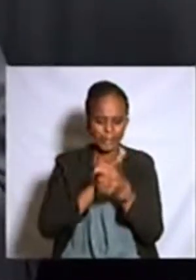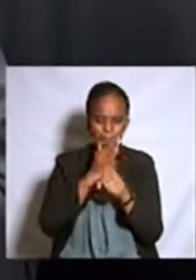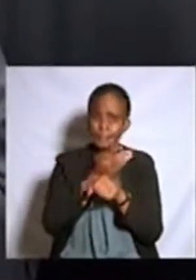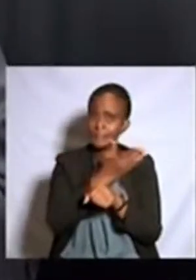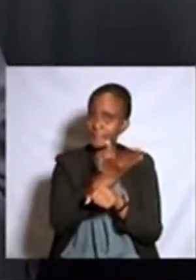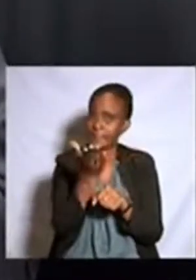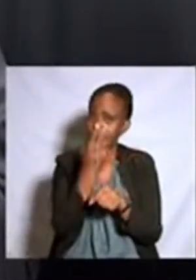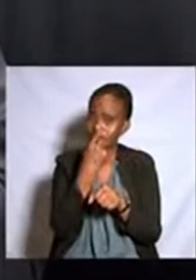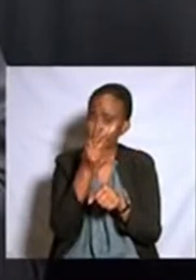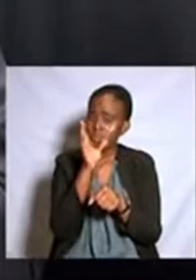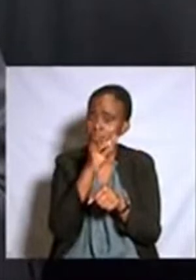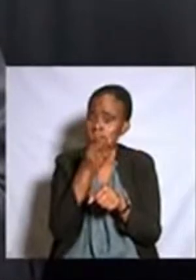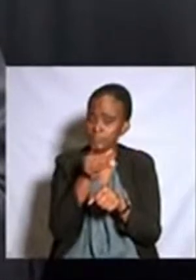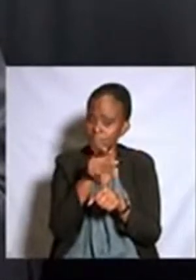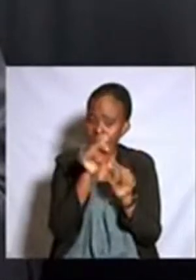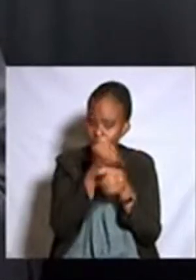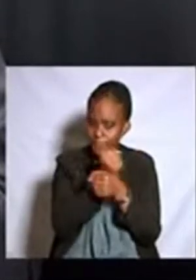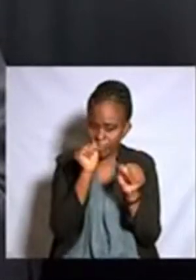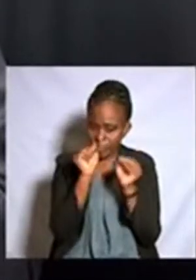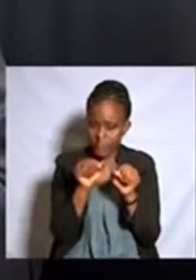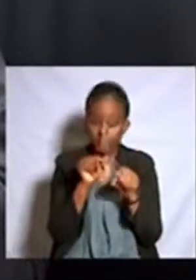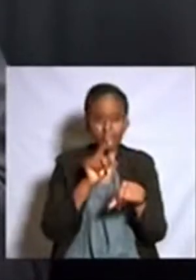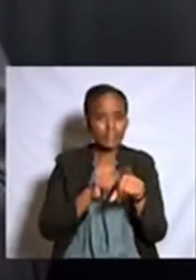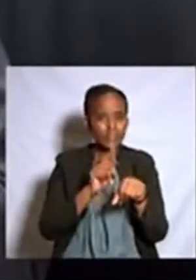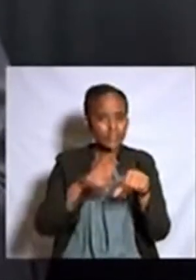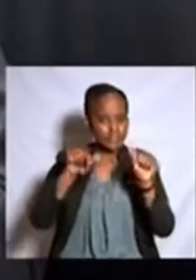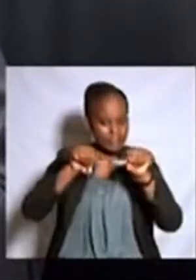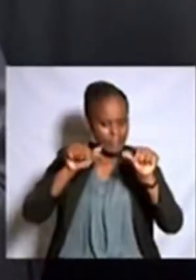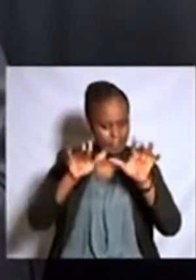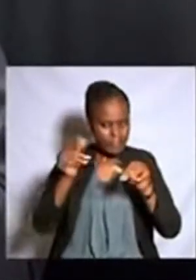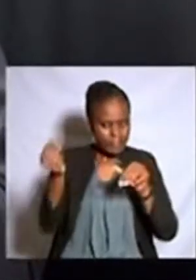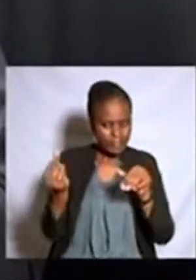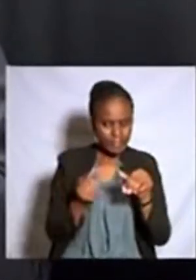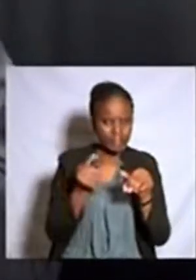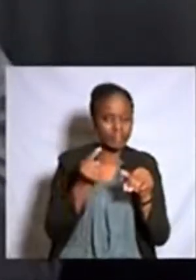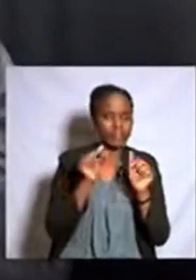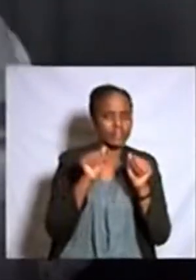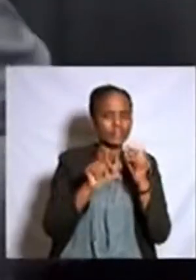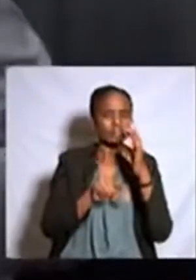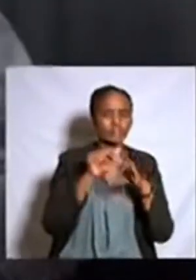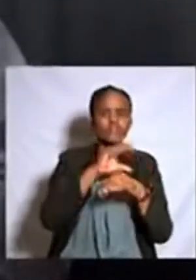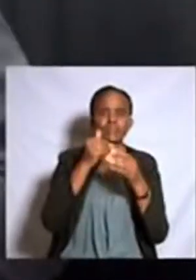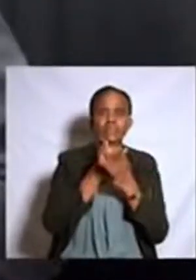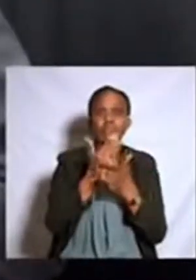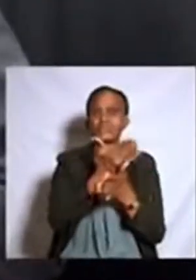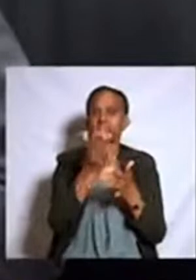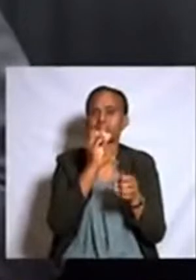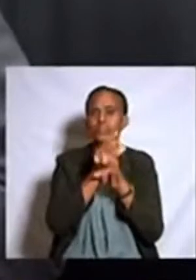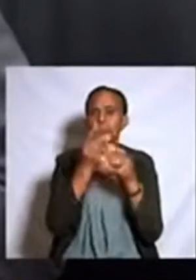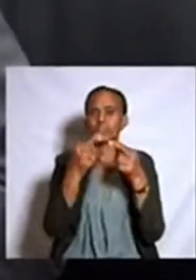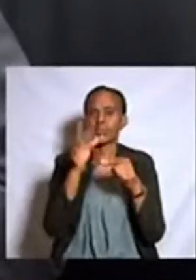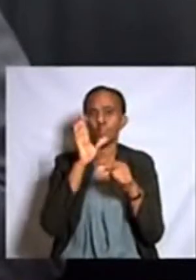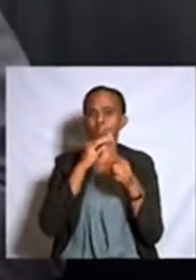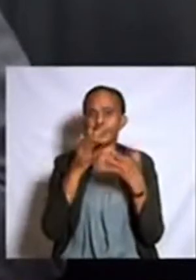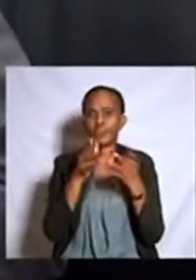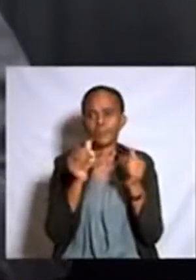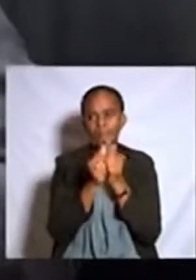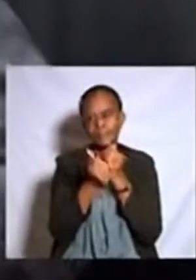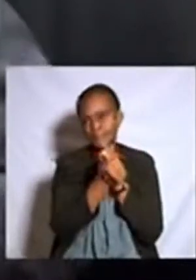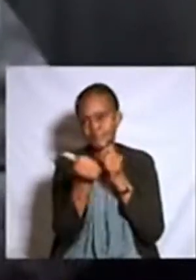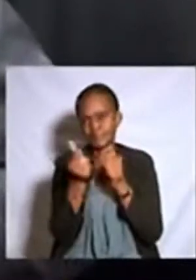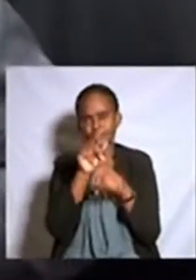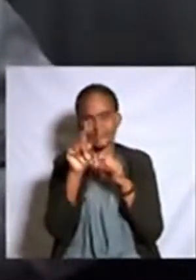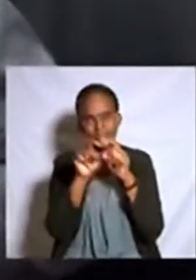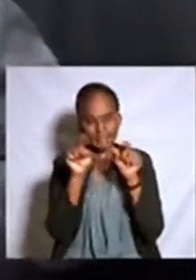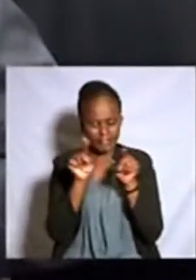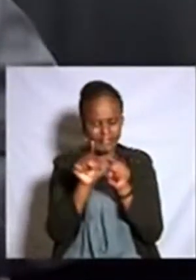was seen, it should have been dealt with such that by the time the auditors came in, they would have found all this had already happened, so it wouldn't have arisen as a query.